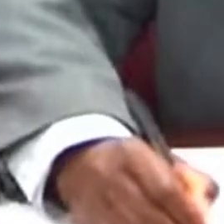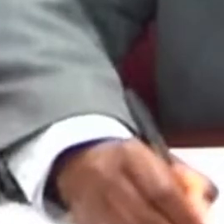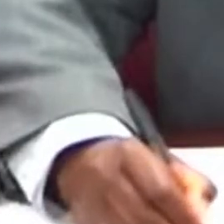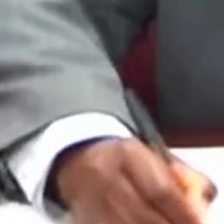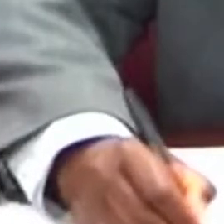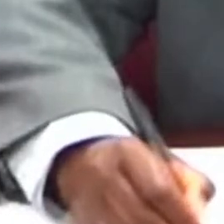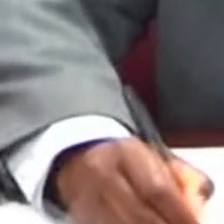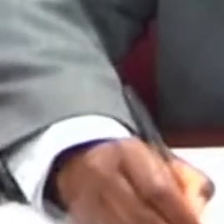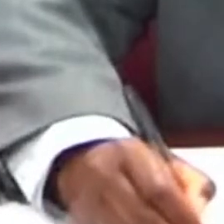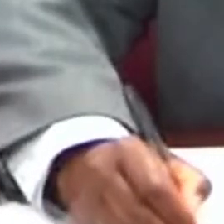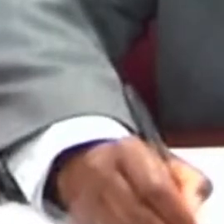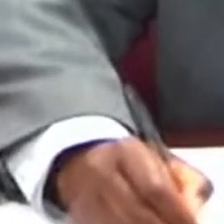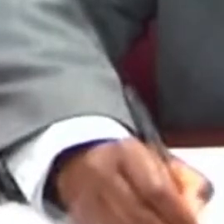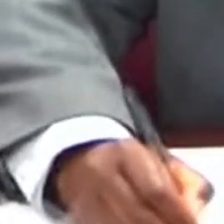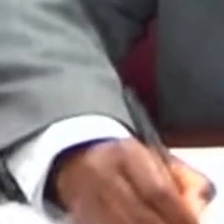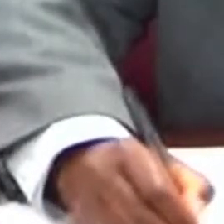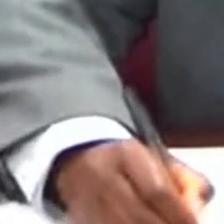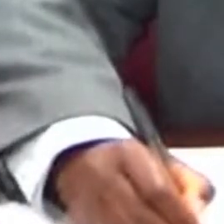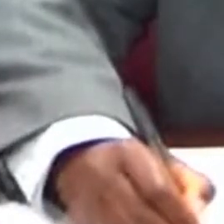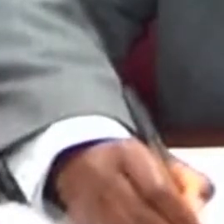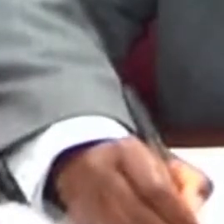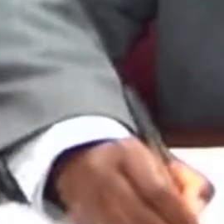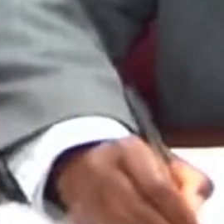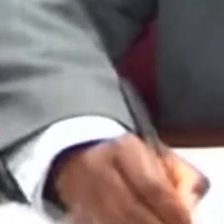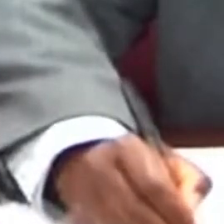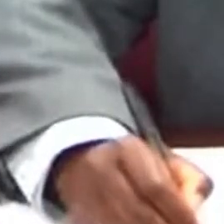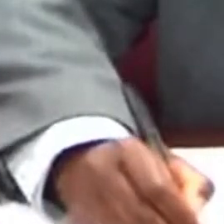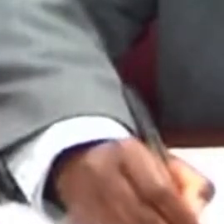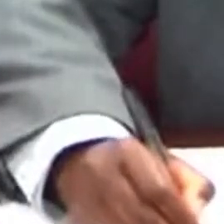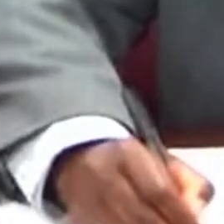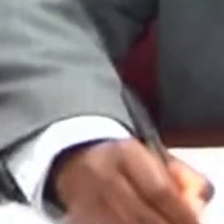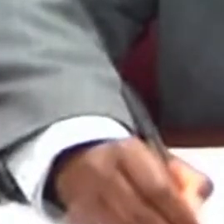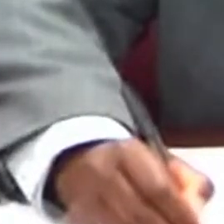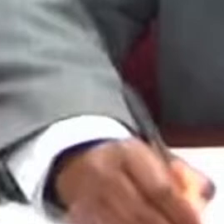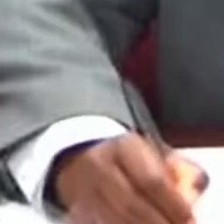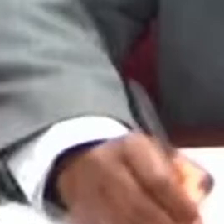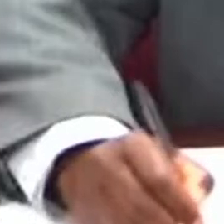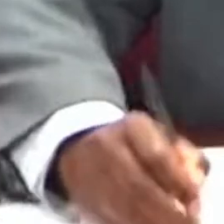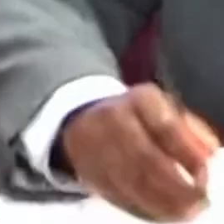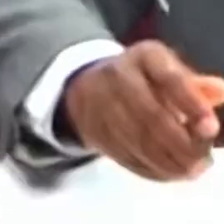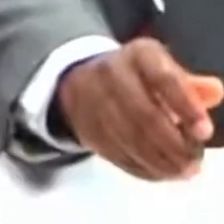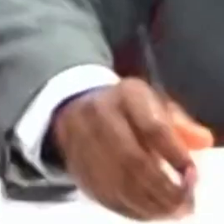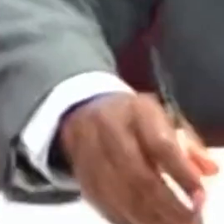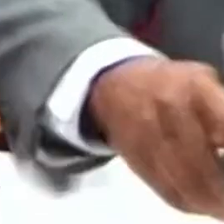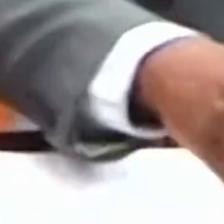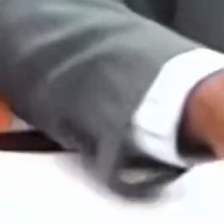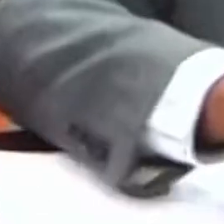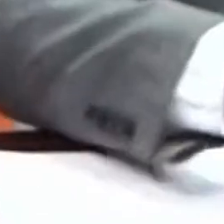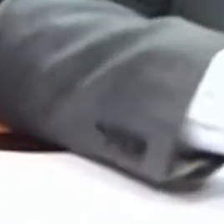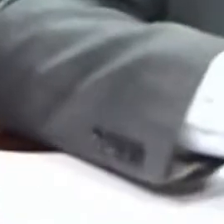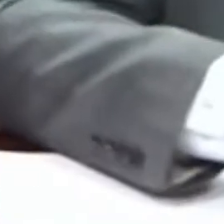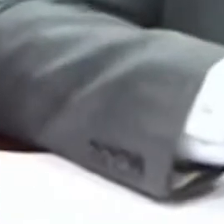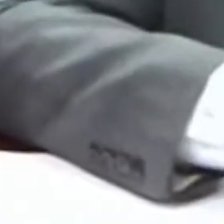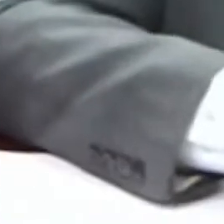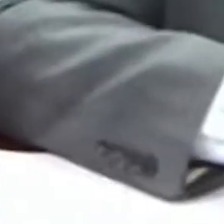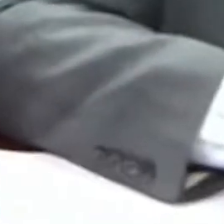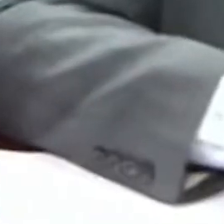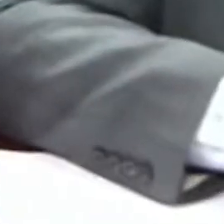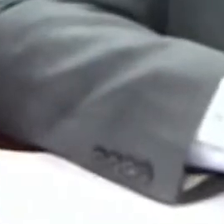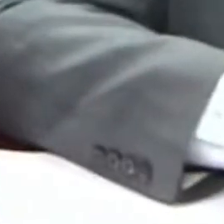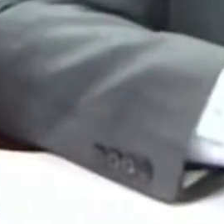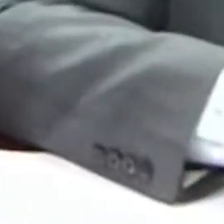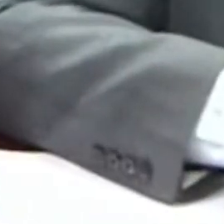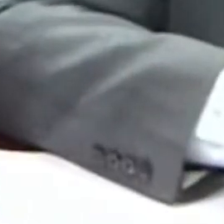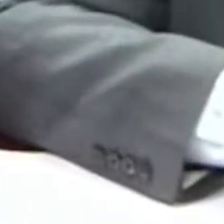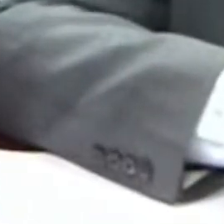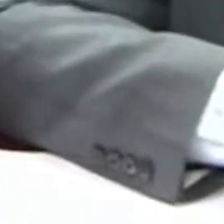I should make, again, to emphasize the point which I made earlier on. For the country to develop, we have no